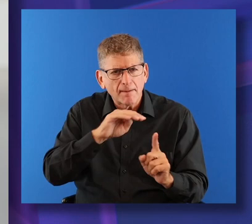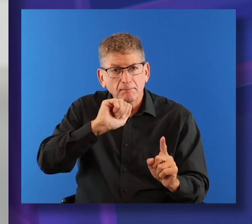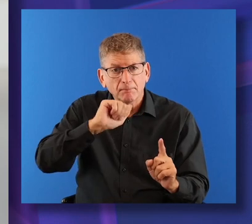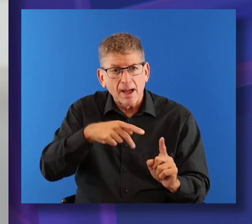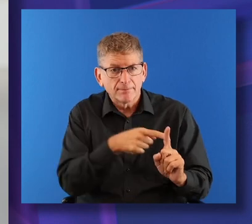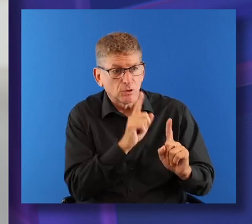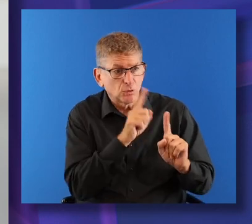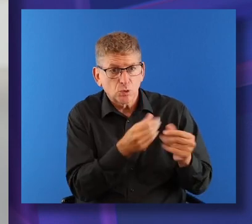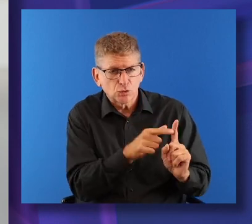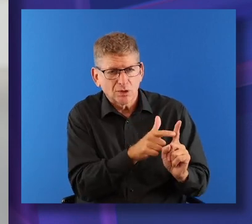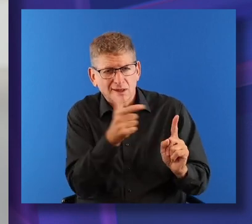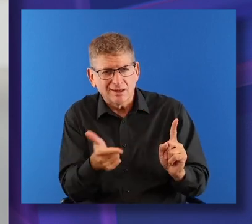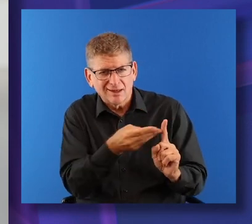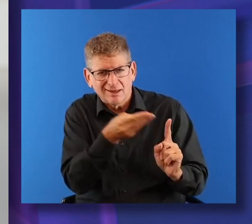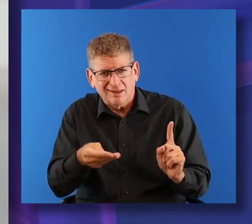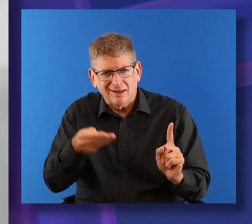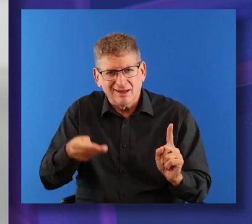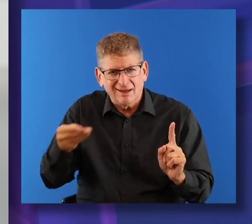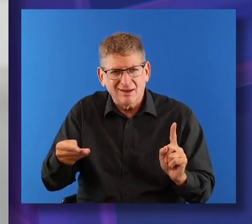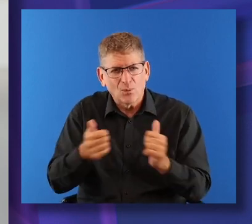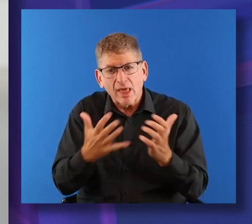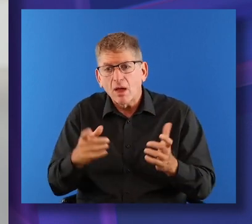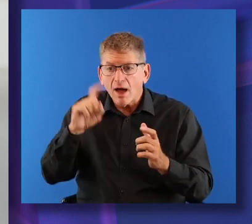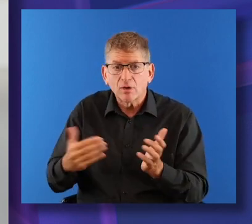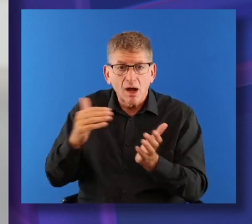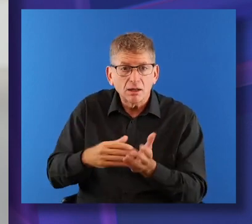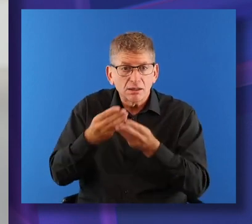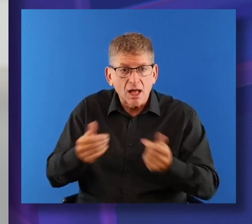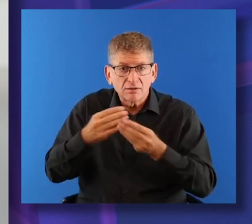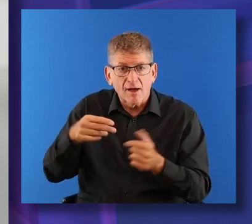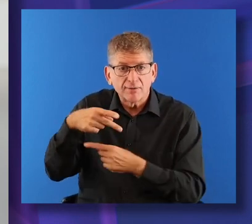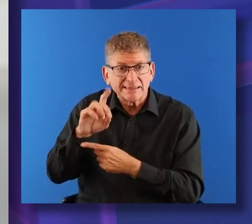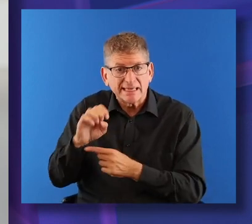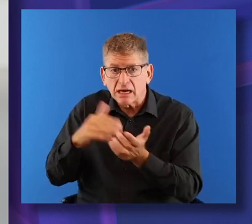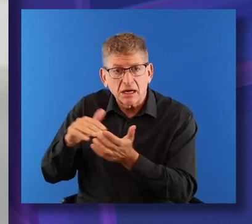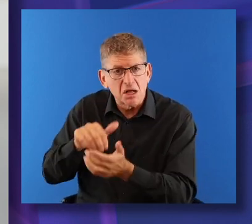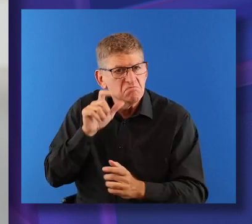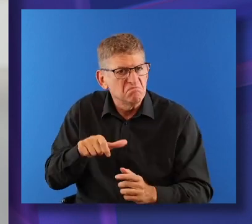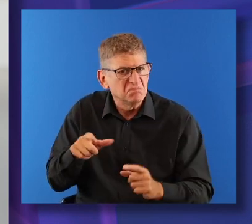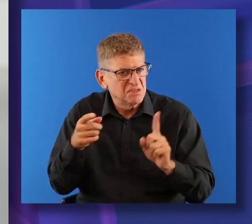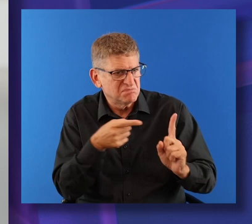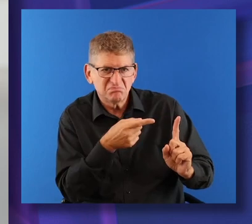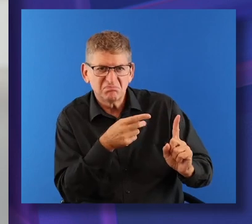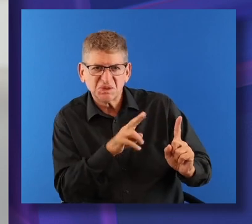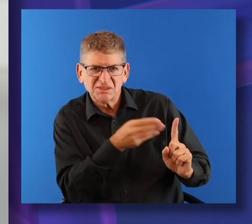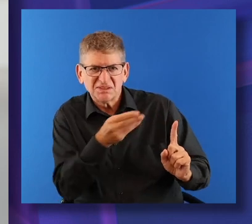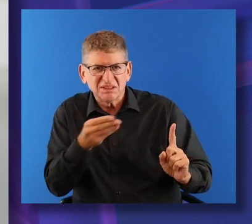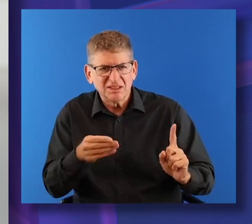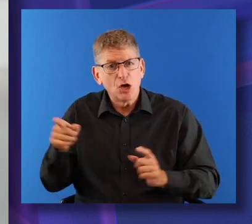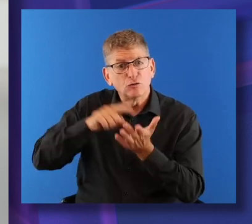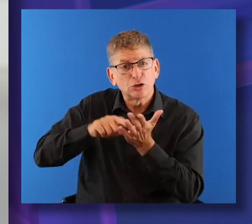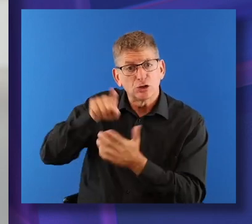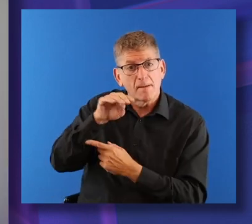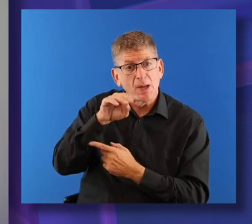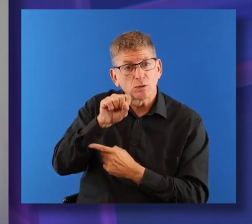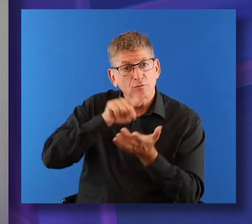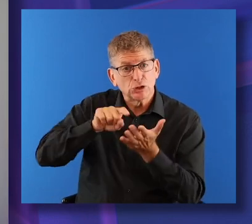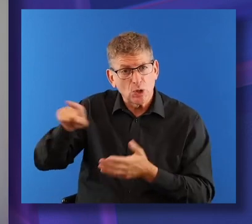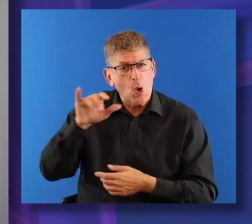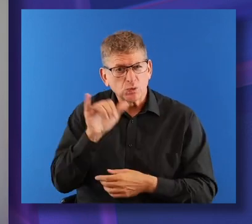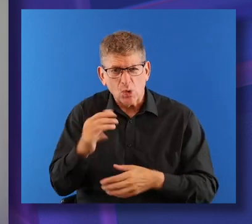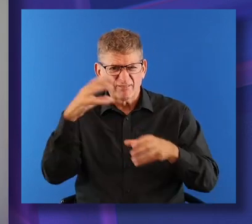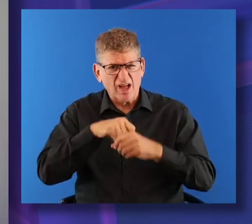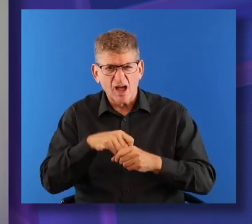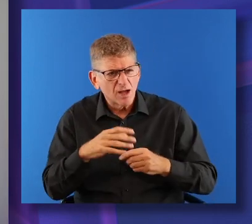another without having to resolve the PDE again. Researchers at Microsoft Research were also involved in exploiting